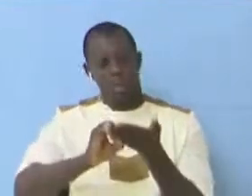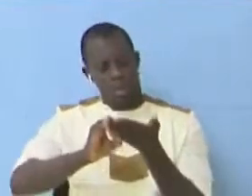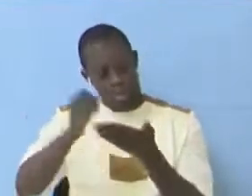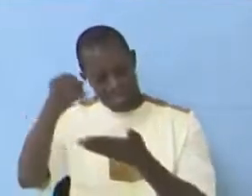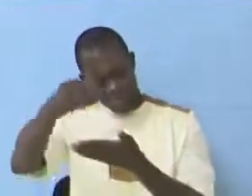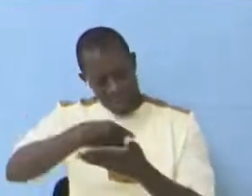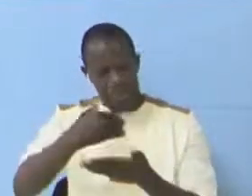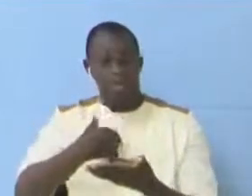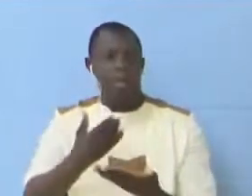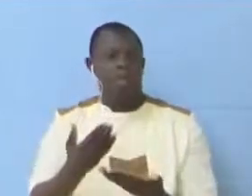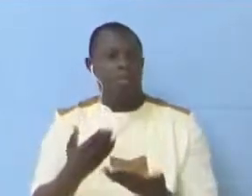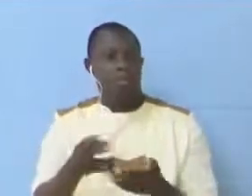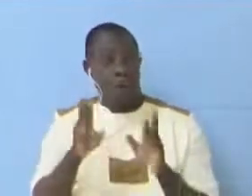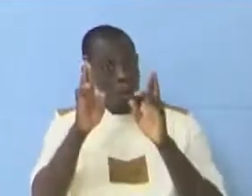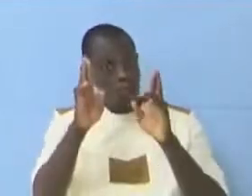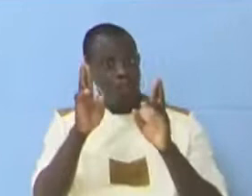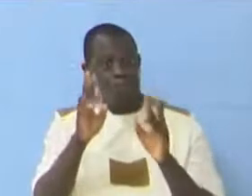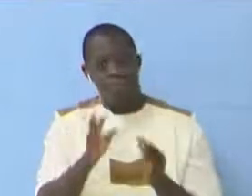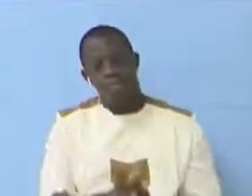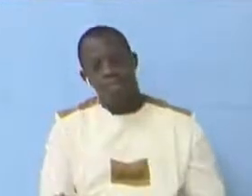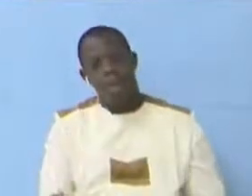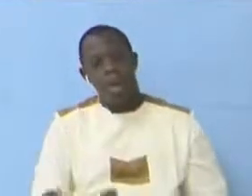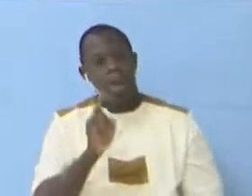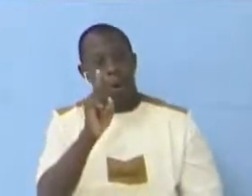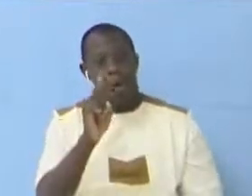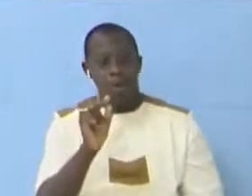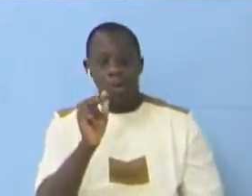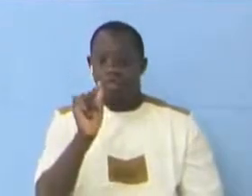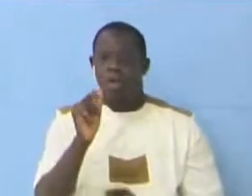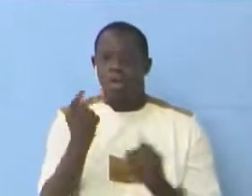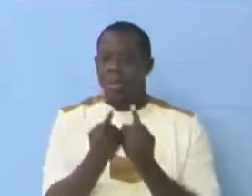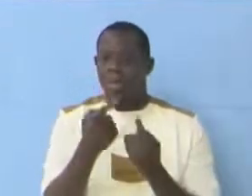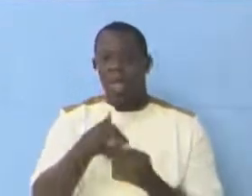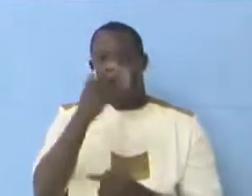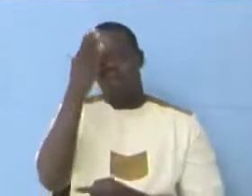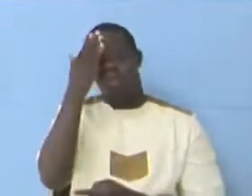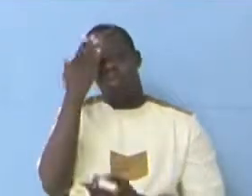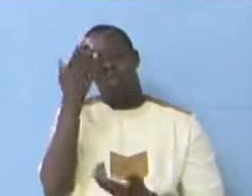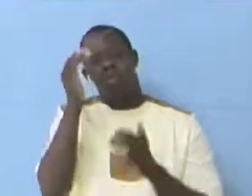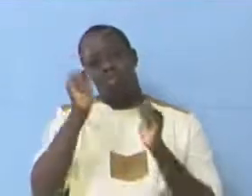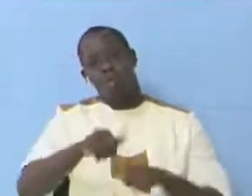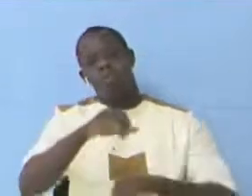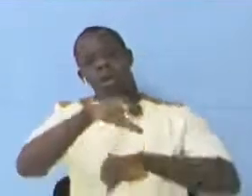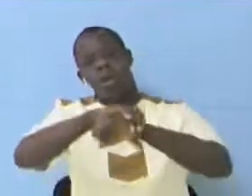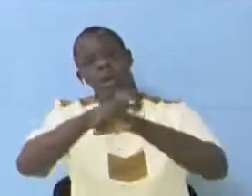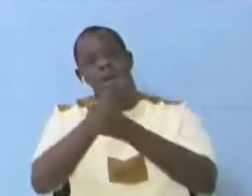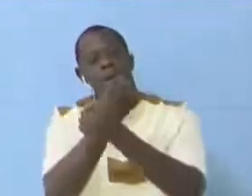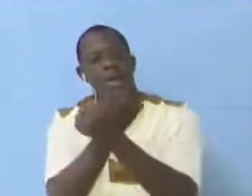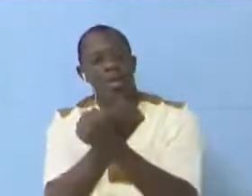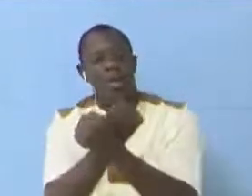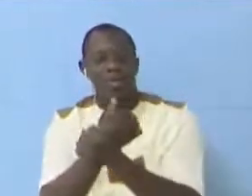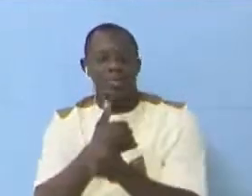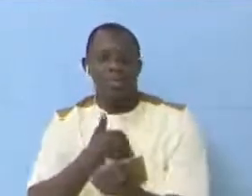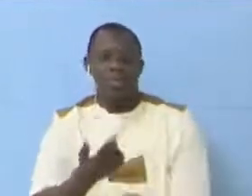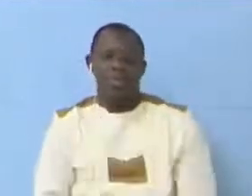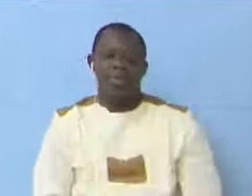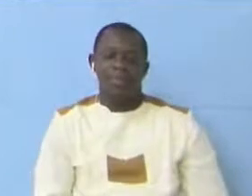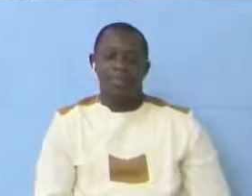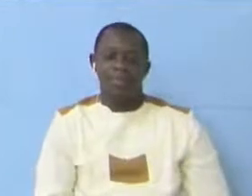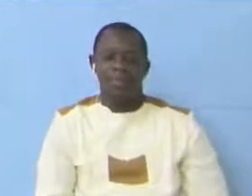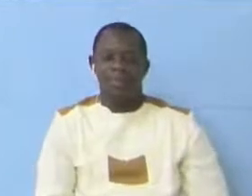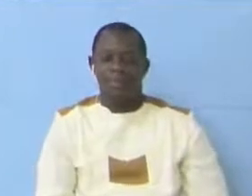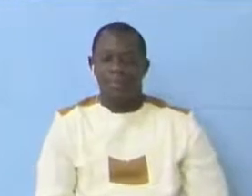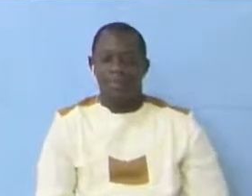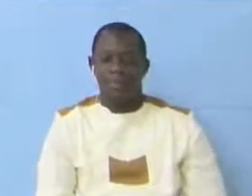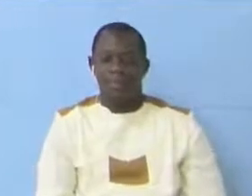me. yaakaar nag ne danañ ma àggale benn report. But little did I know that I was going to be arrested. ci lu néew nag loo xam ne xam naa ko ne daal moo